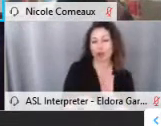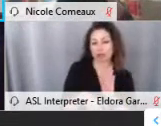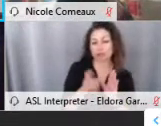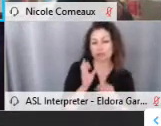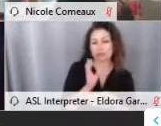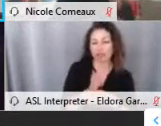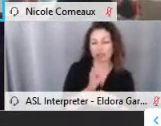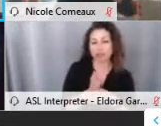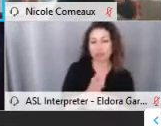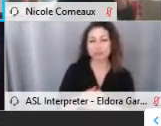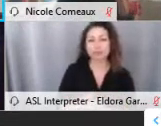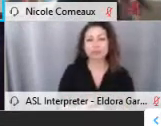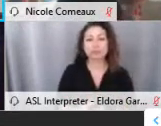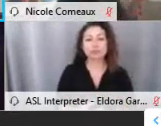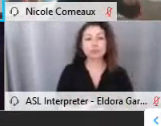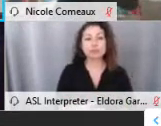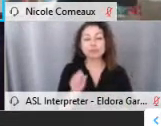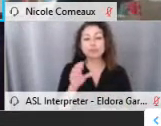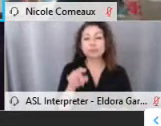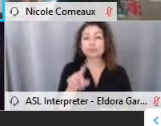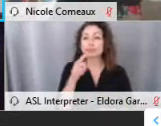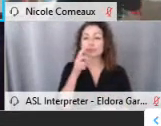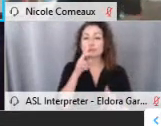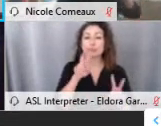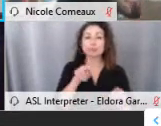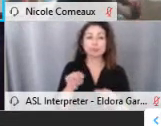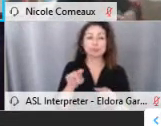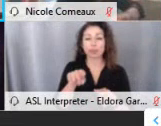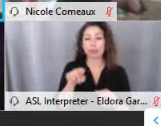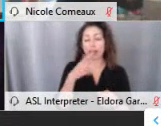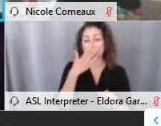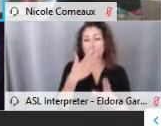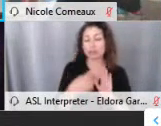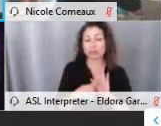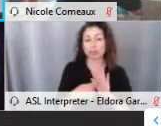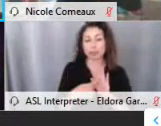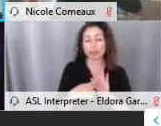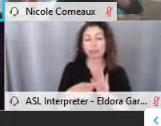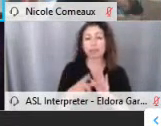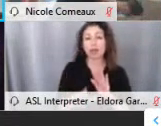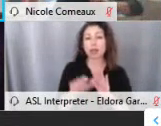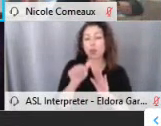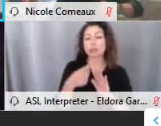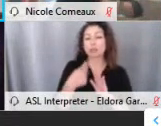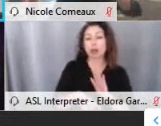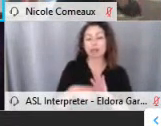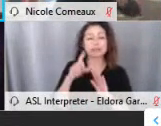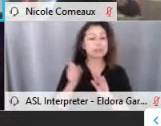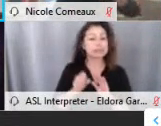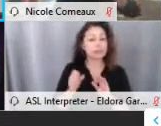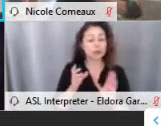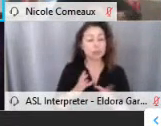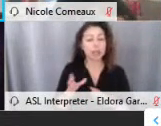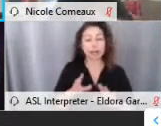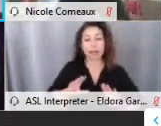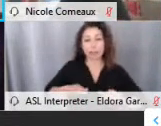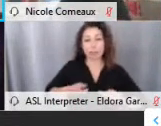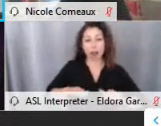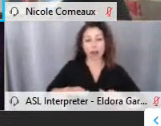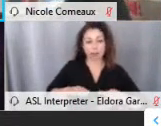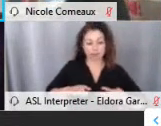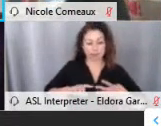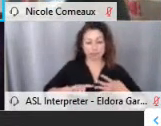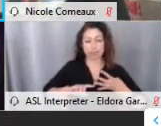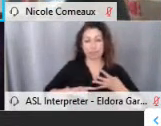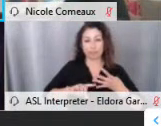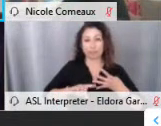average. And so just taking a look at this example, the lowest cost silver plan there at the bottom, if